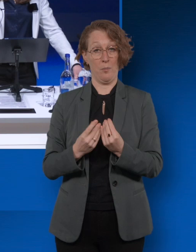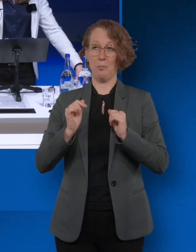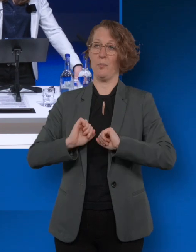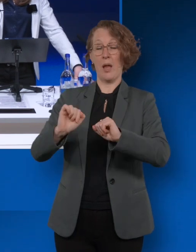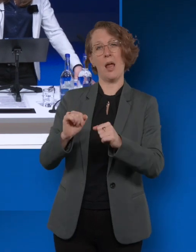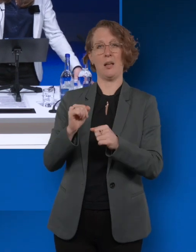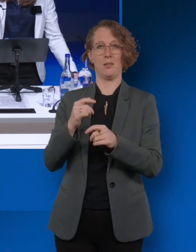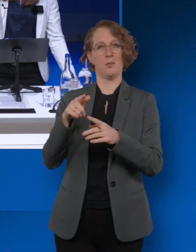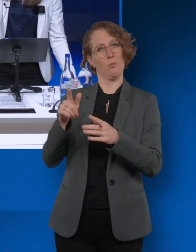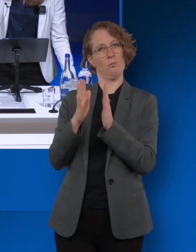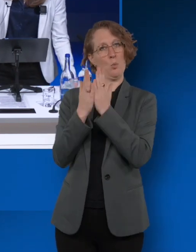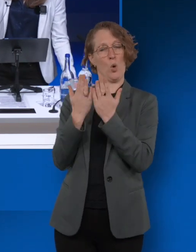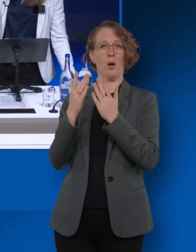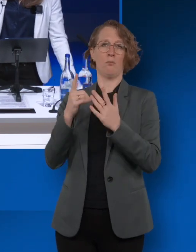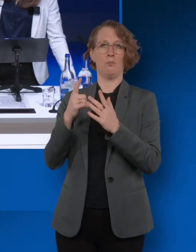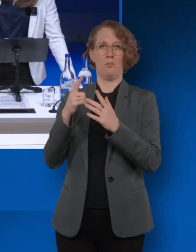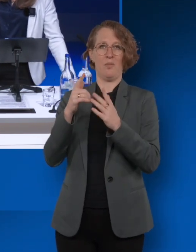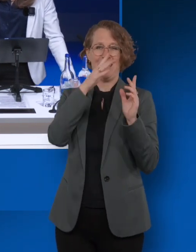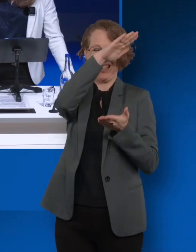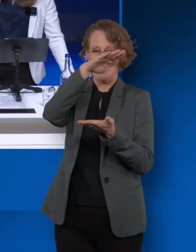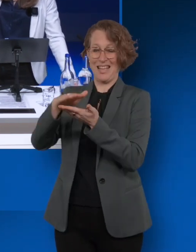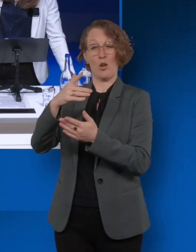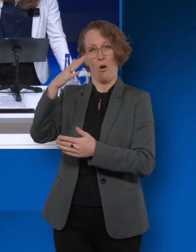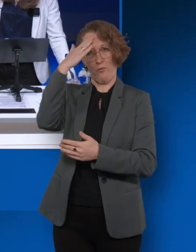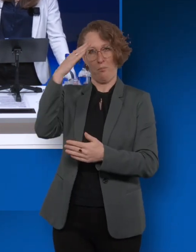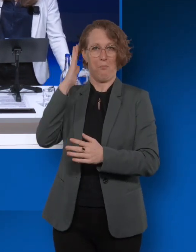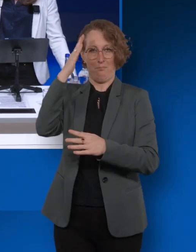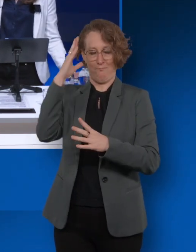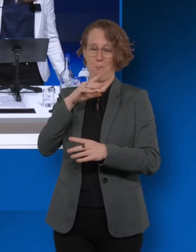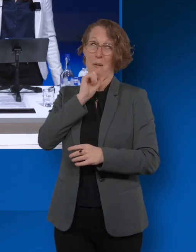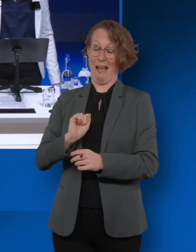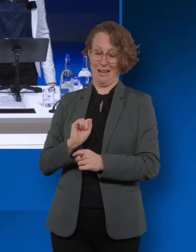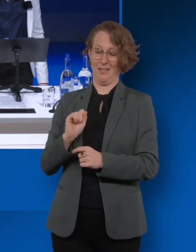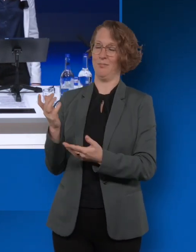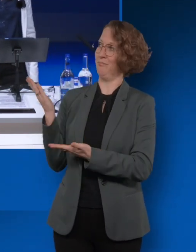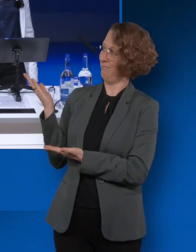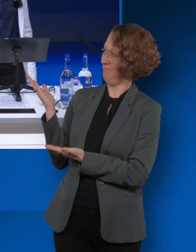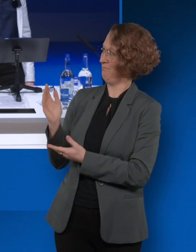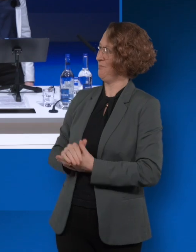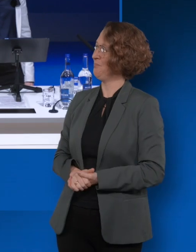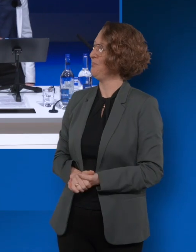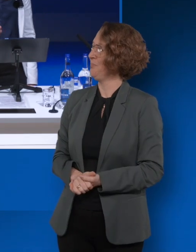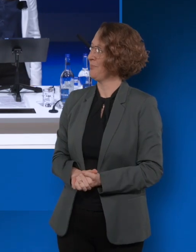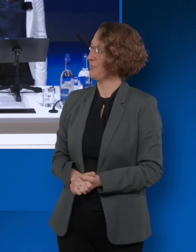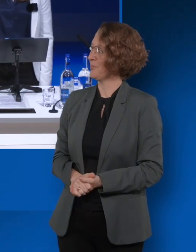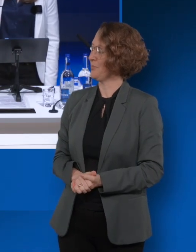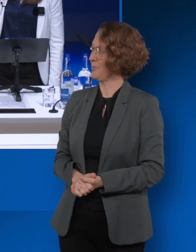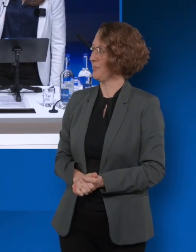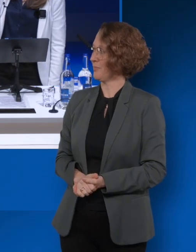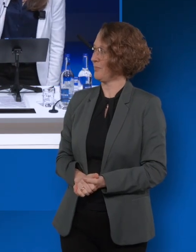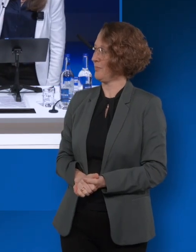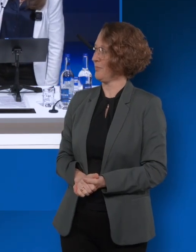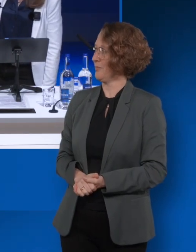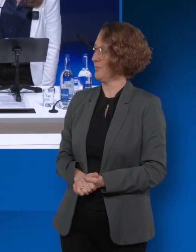work, The Descent of Man, said that the difference in mind between man and the higher animals, great as it is, certainly is one